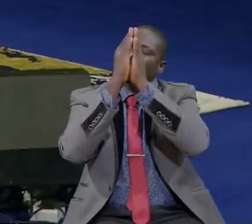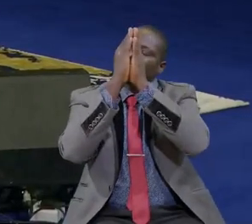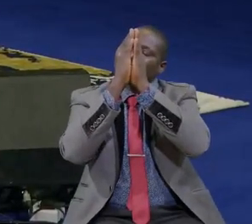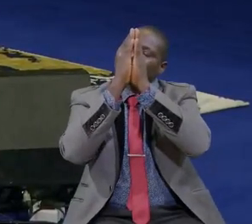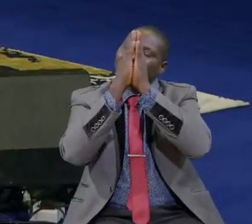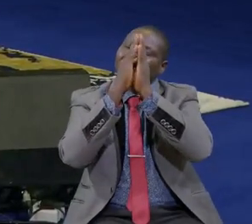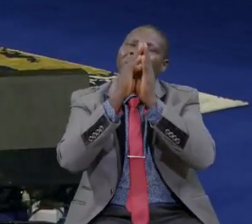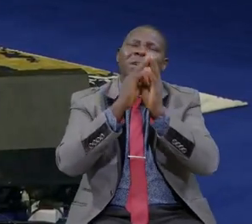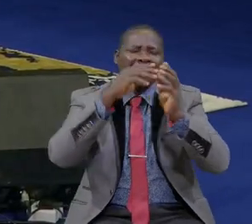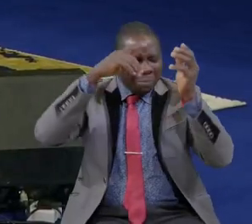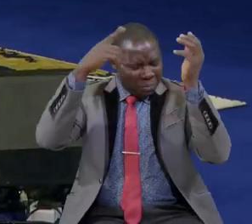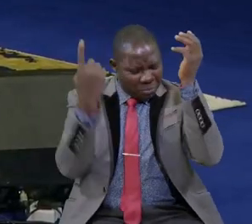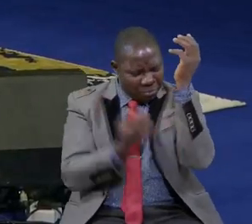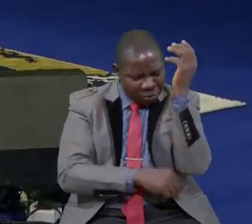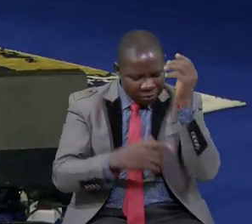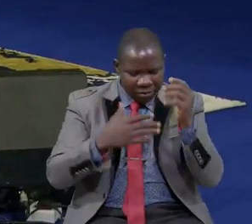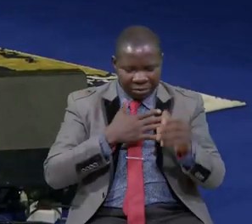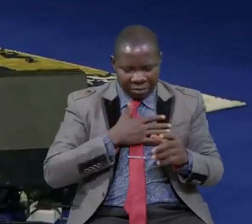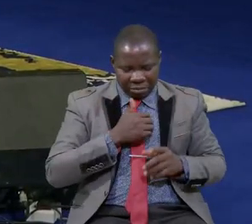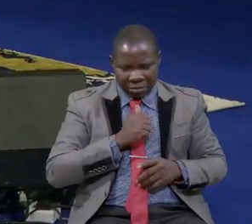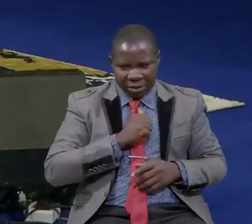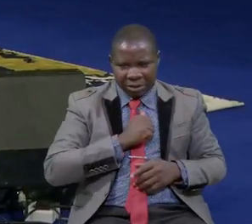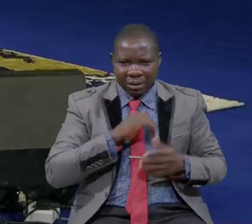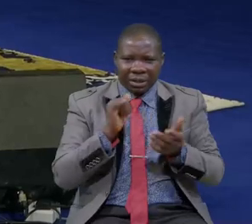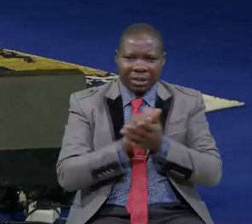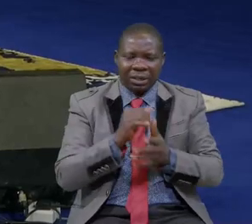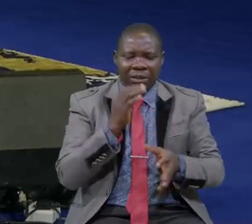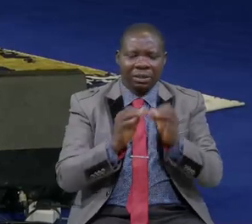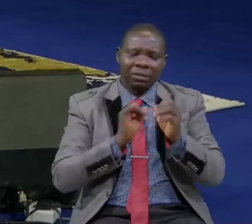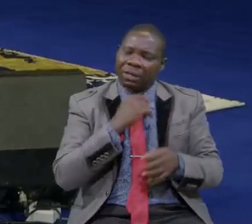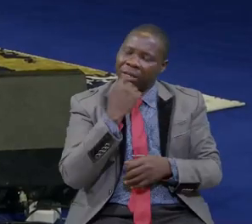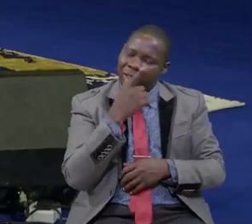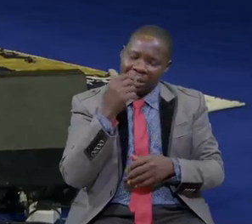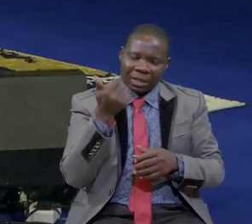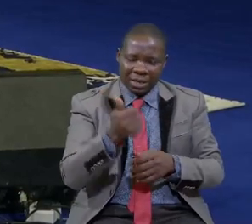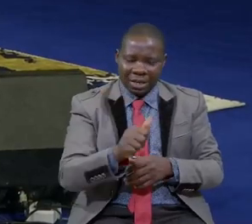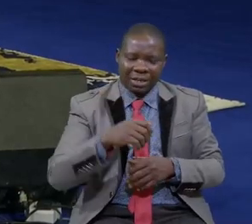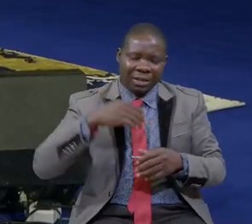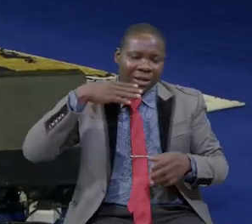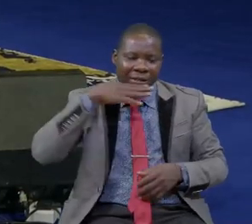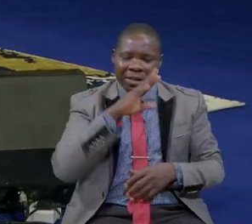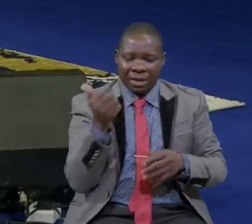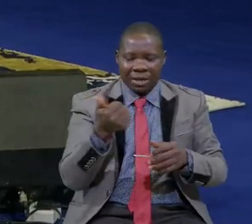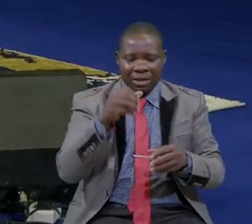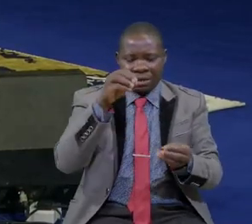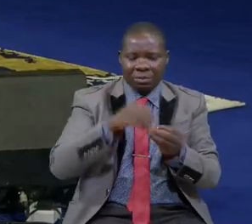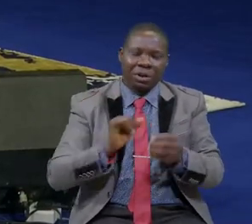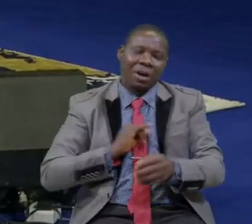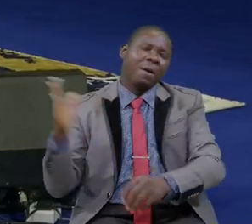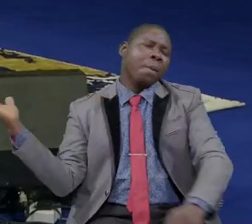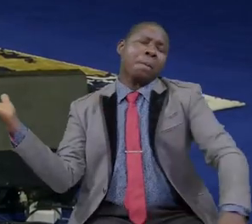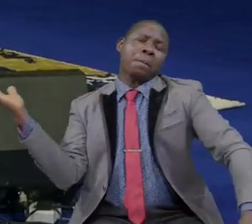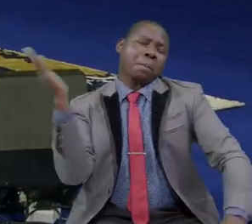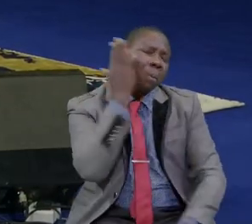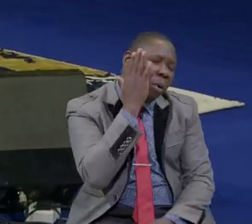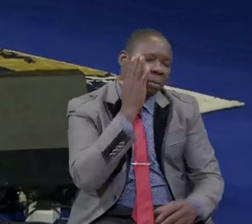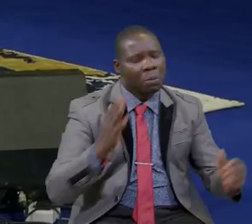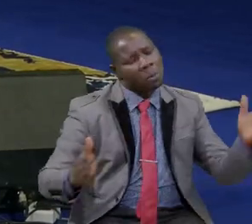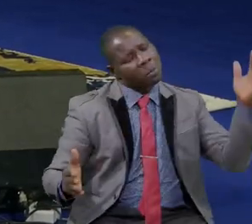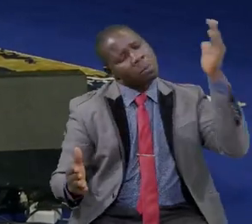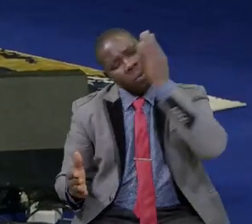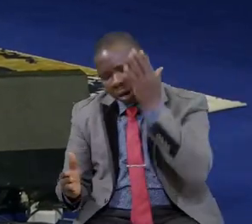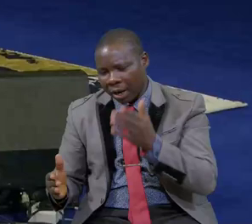punished myself that if I tell any lie anymore, I'll slap myself, I'll give myself